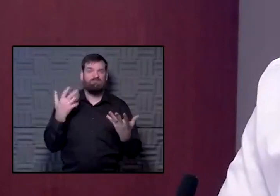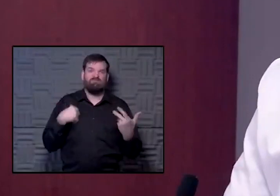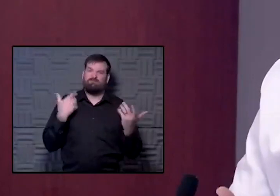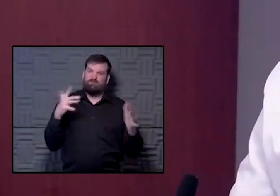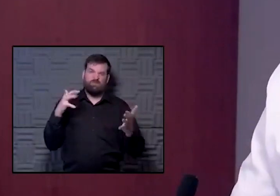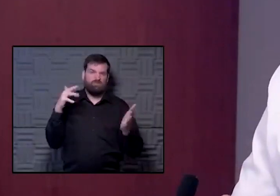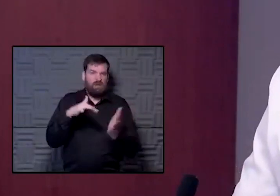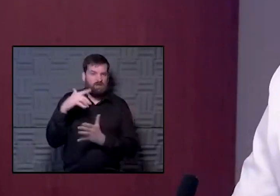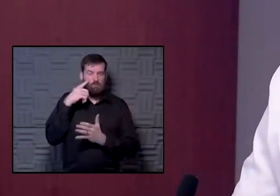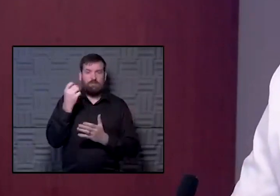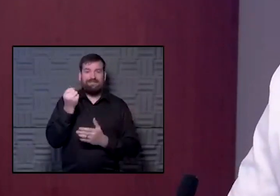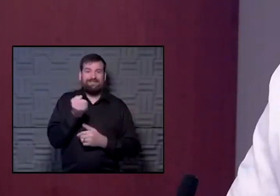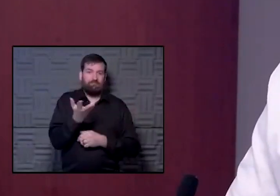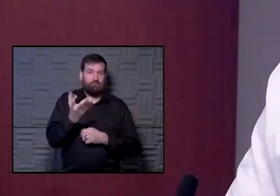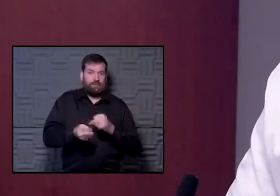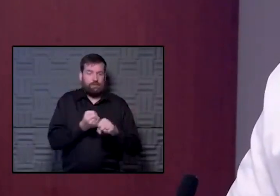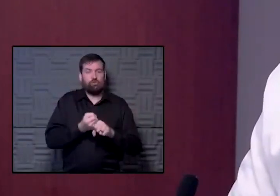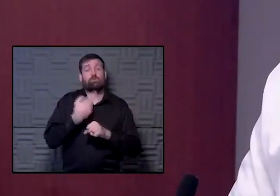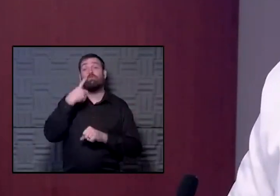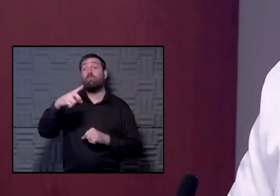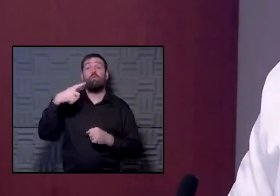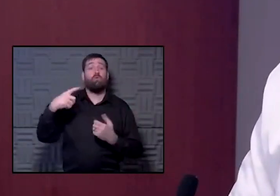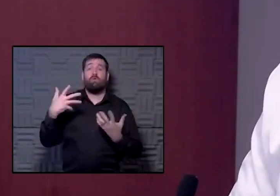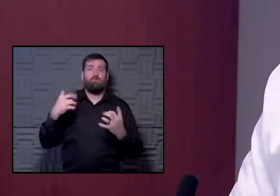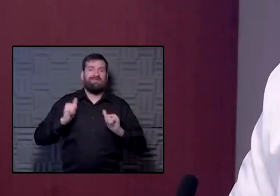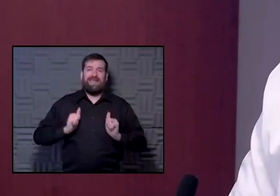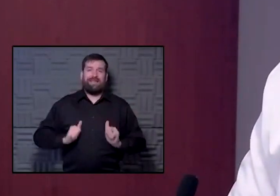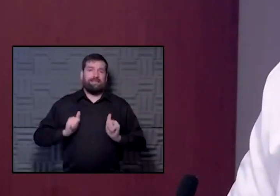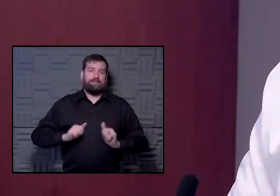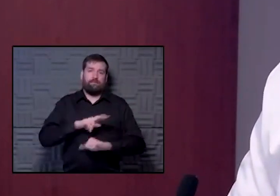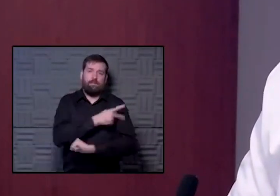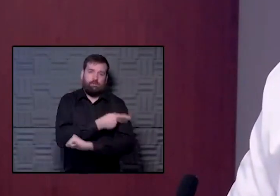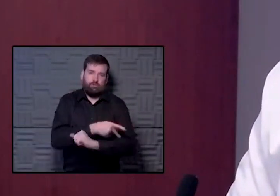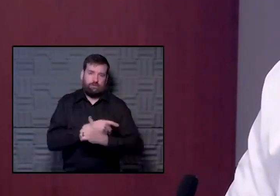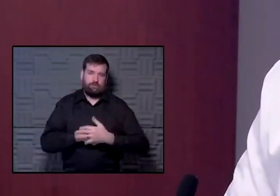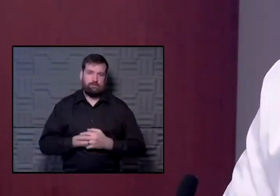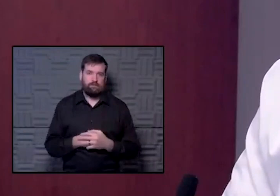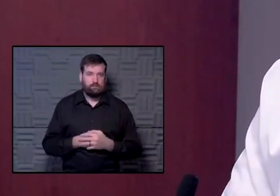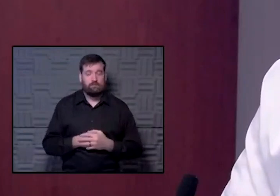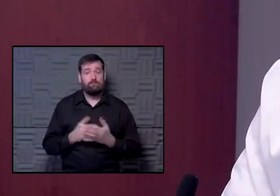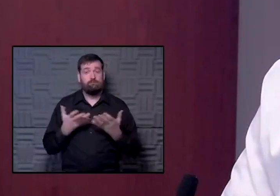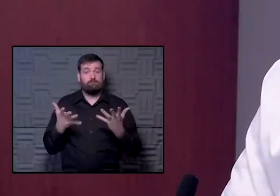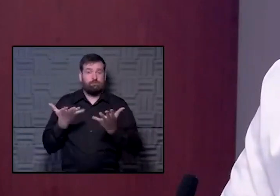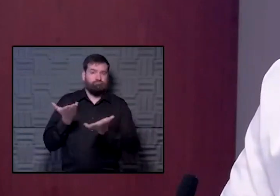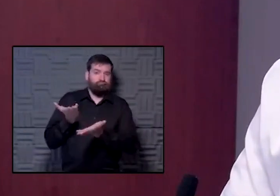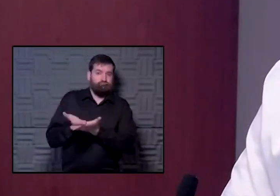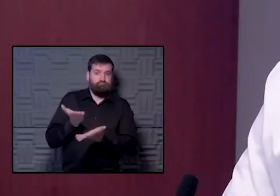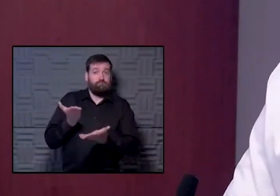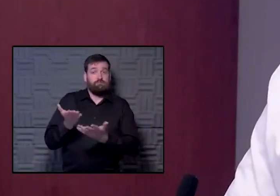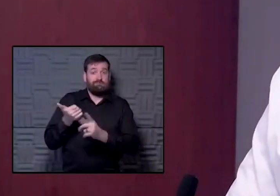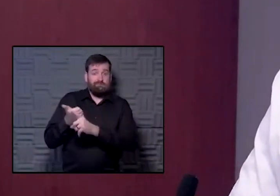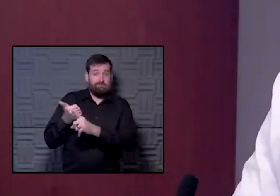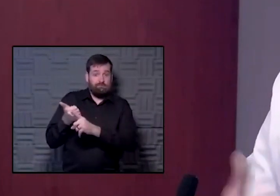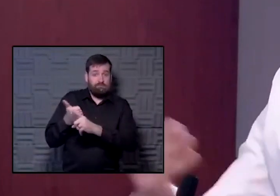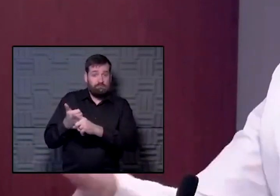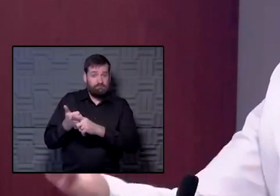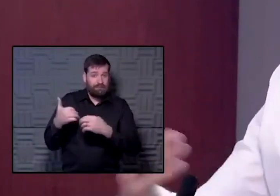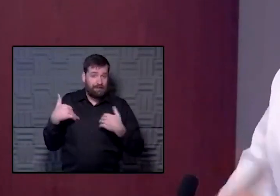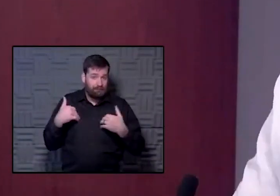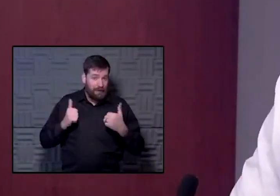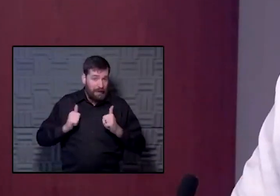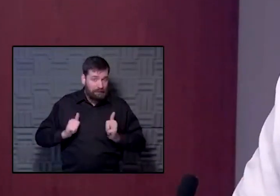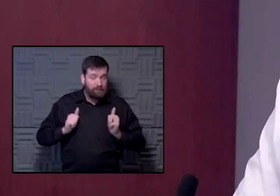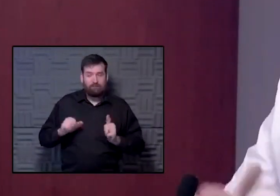number of years for patients with asthma, and have shown that patients with asthma have,